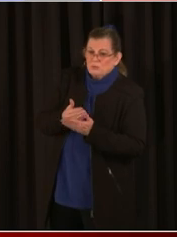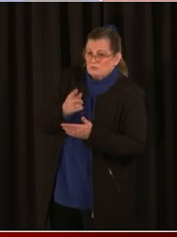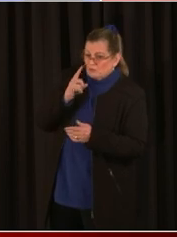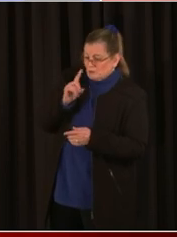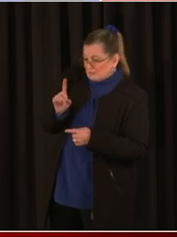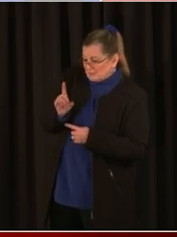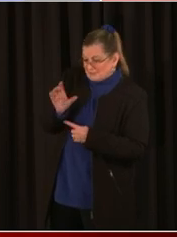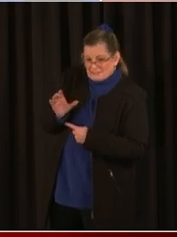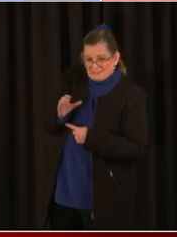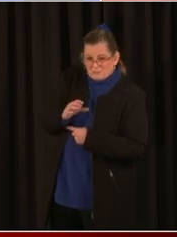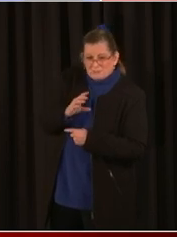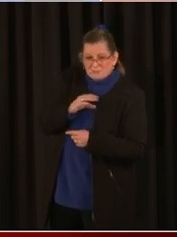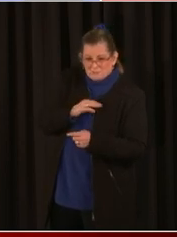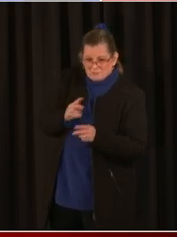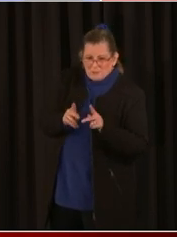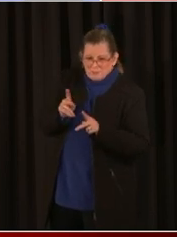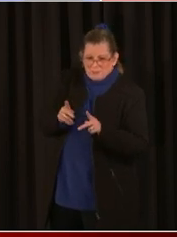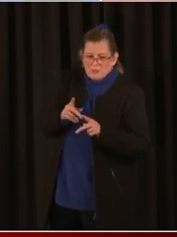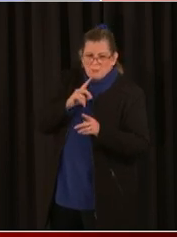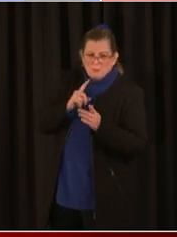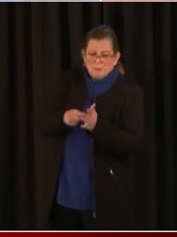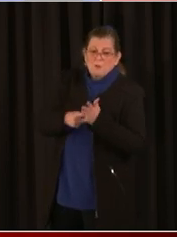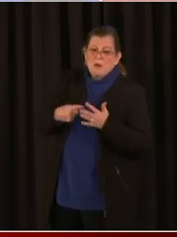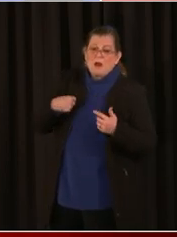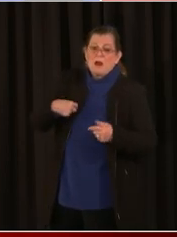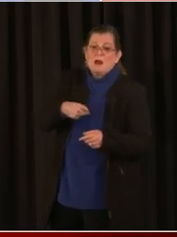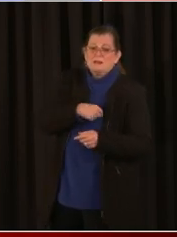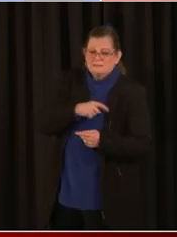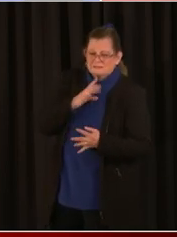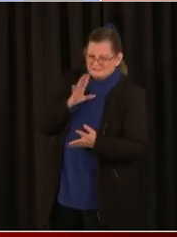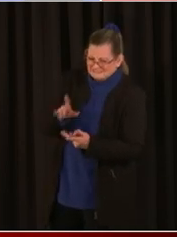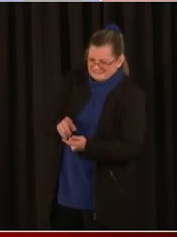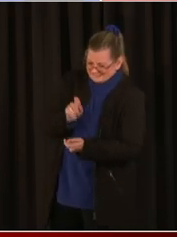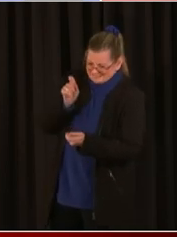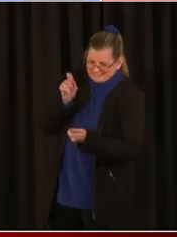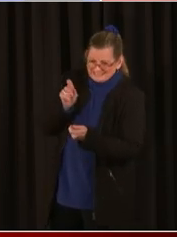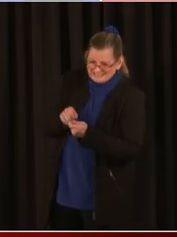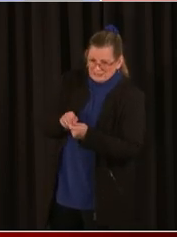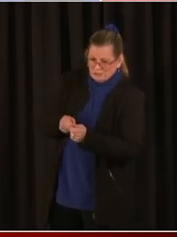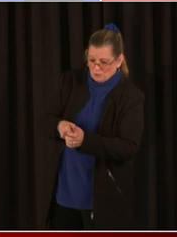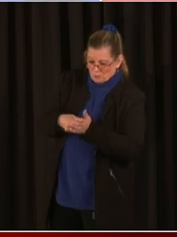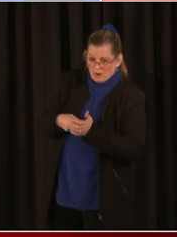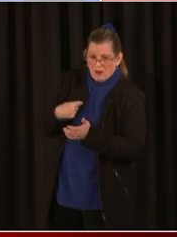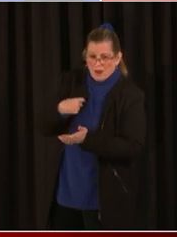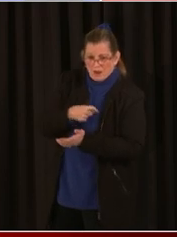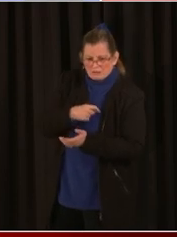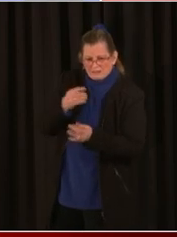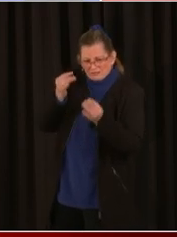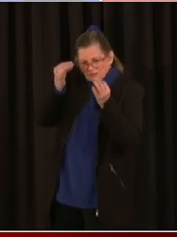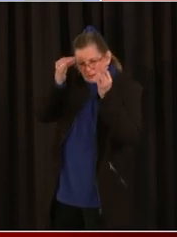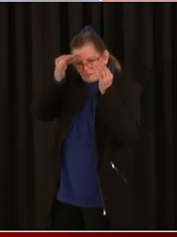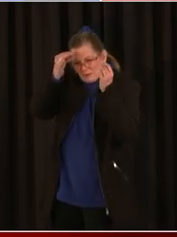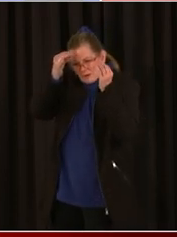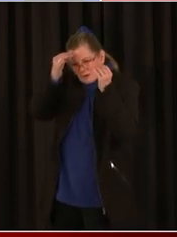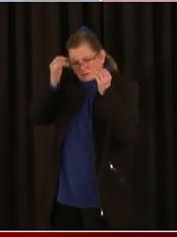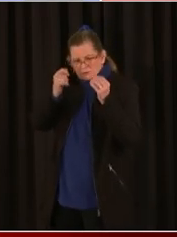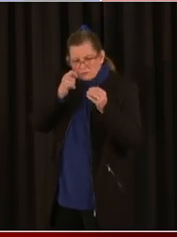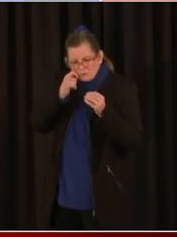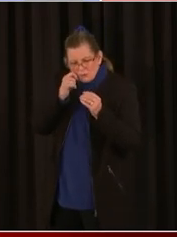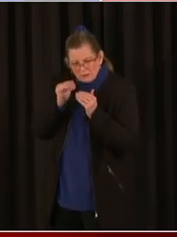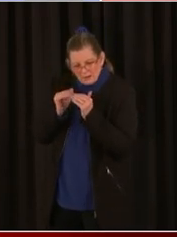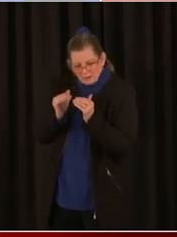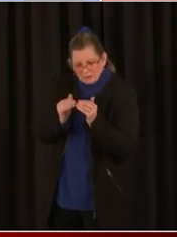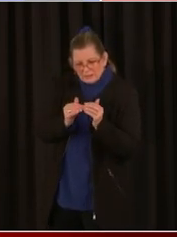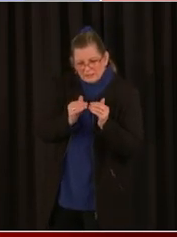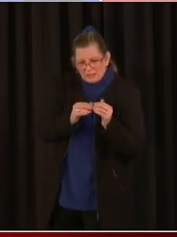different for the council, because it's going to require us, and that's exactly the point, it's going to require us to be thinking about racial equity when